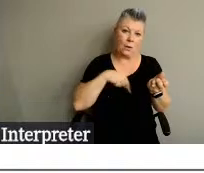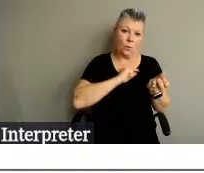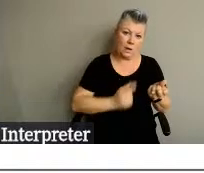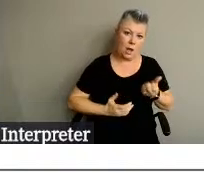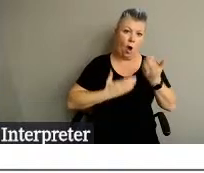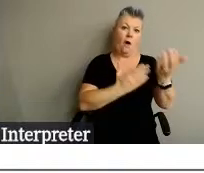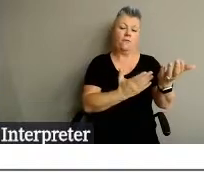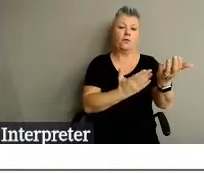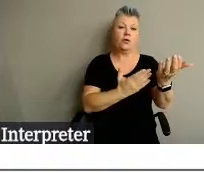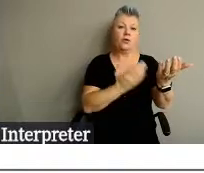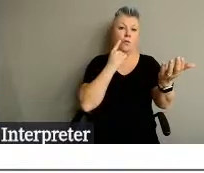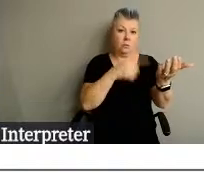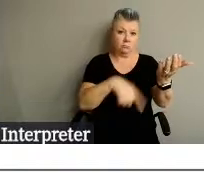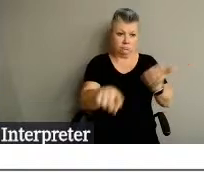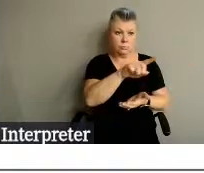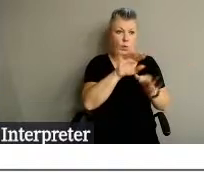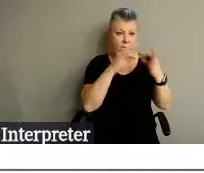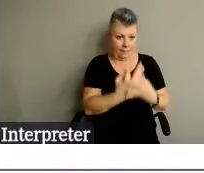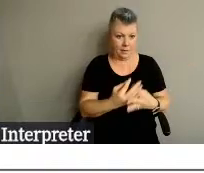that.